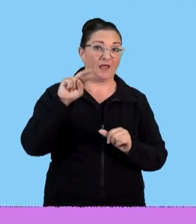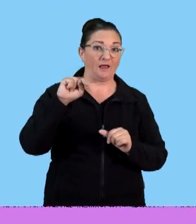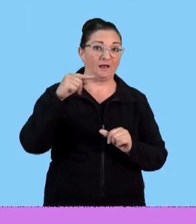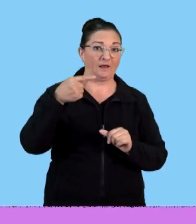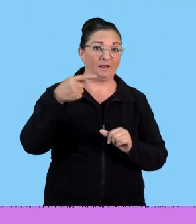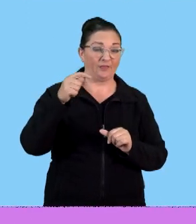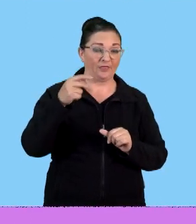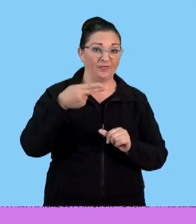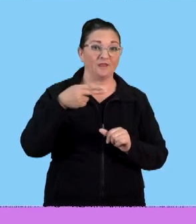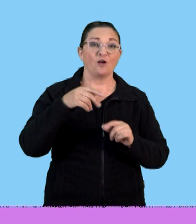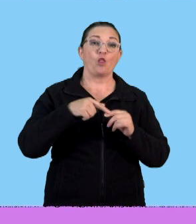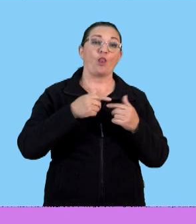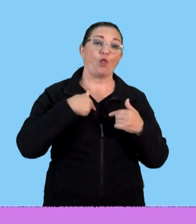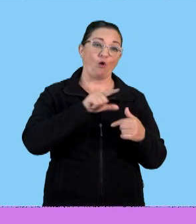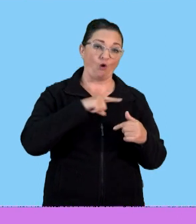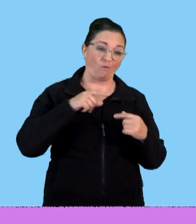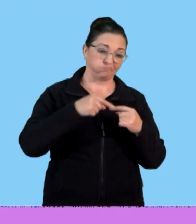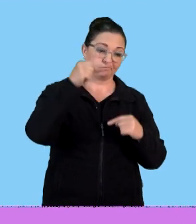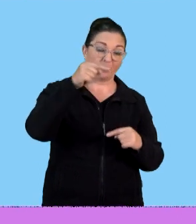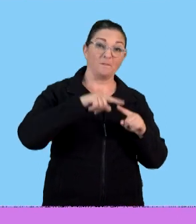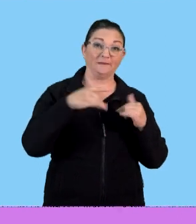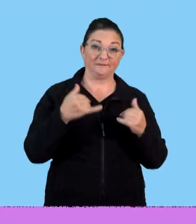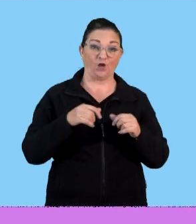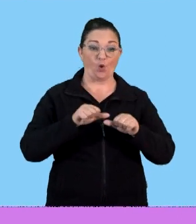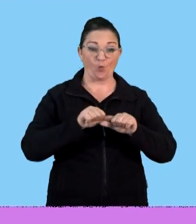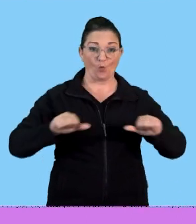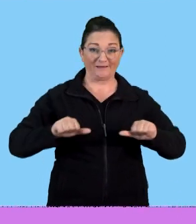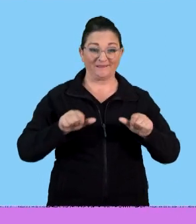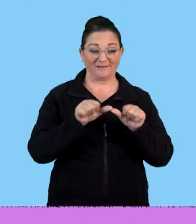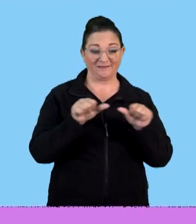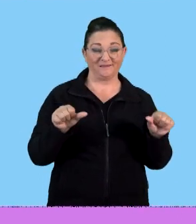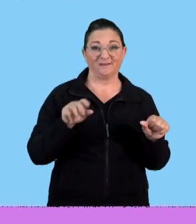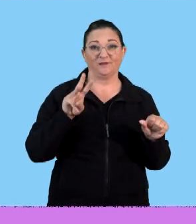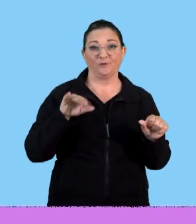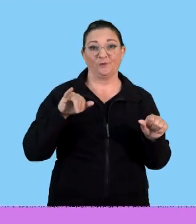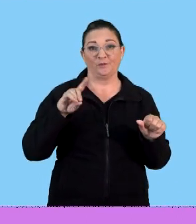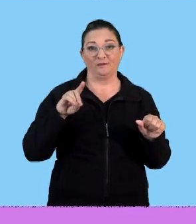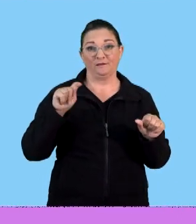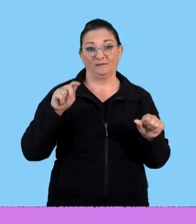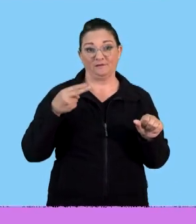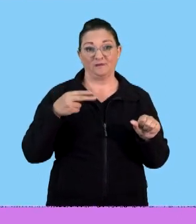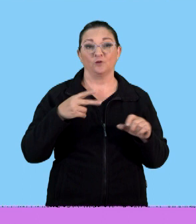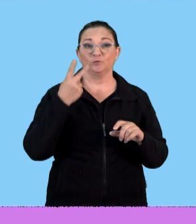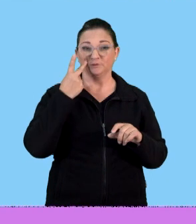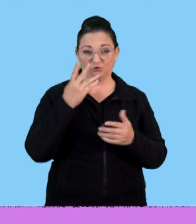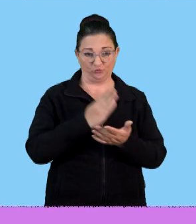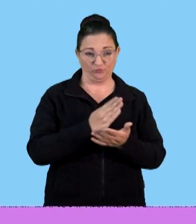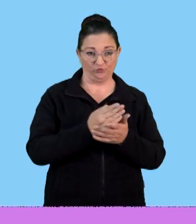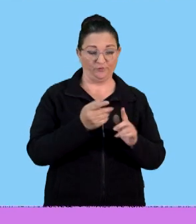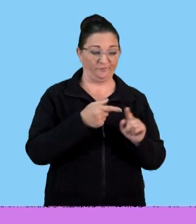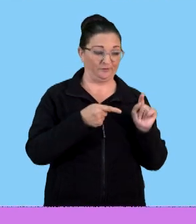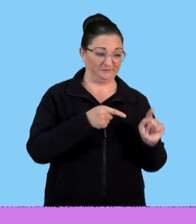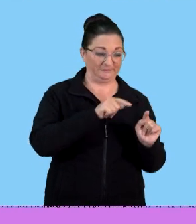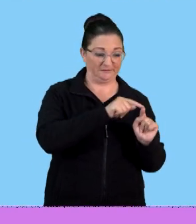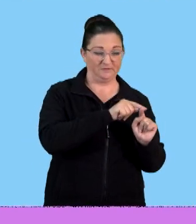longer side. So now we are looking at the width. So looking at what is presented here, I'm sure we'll agree that the width